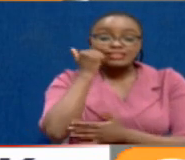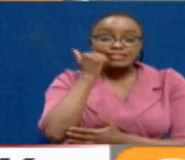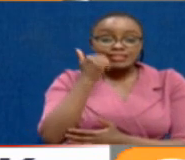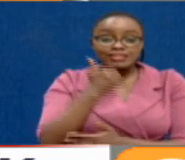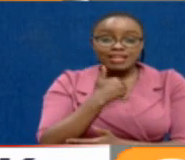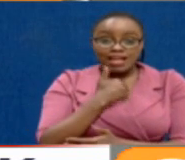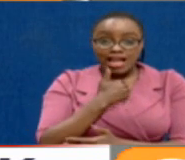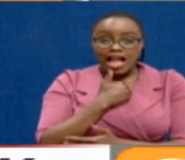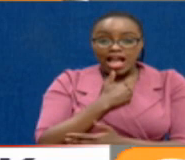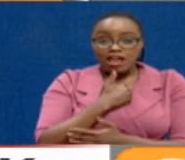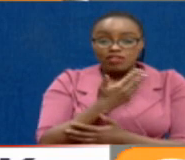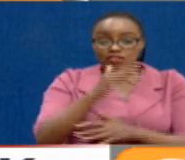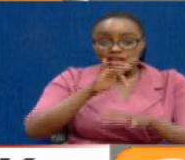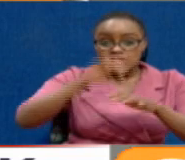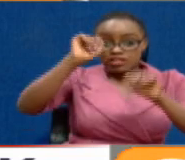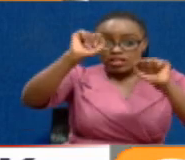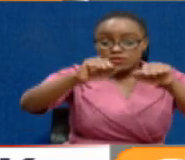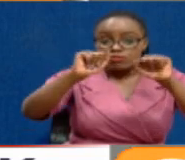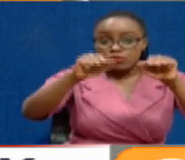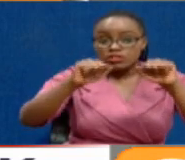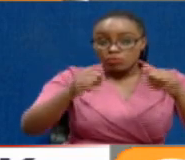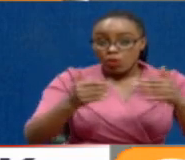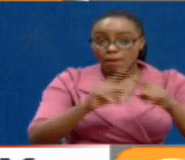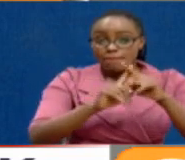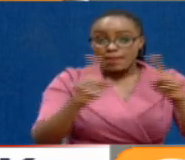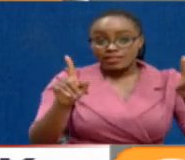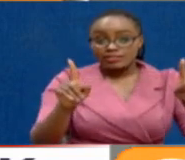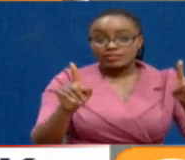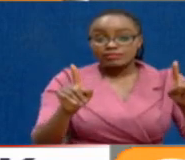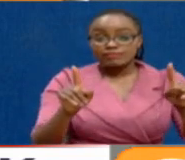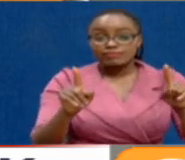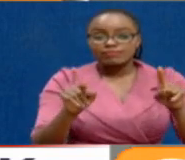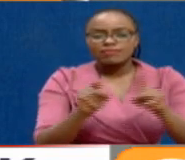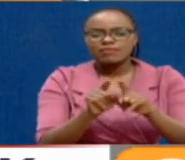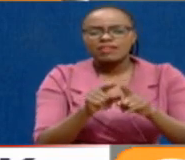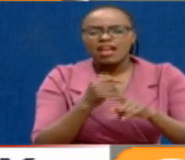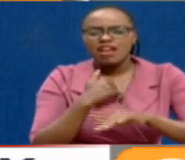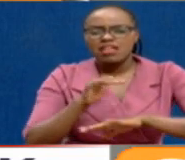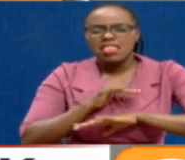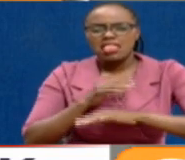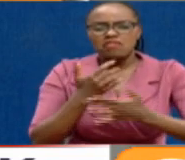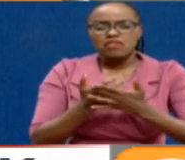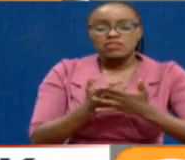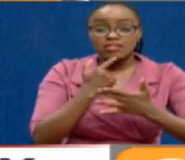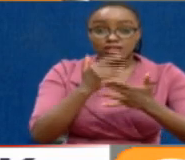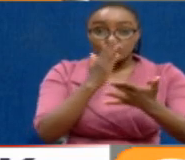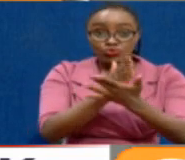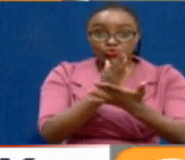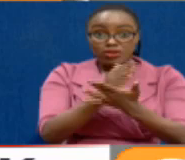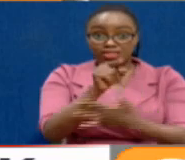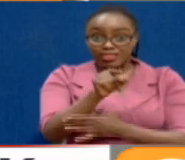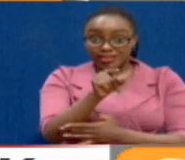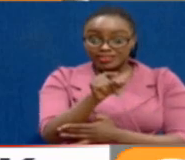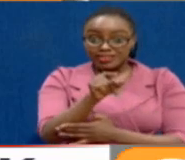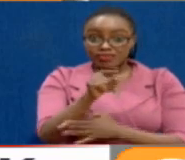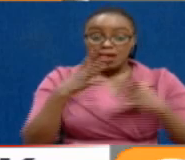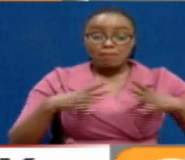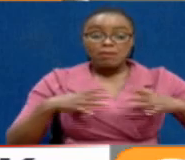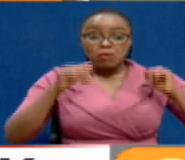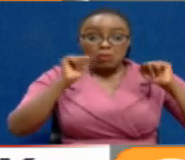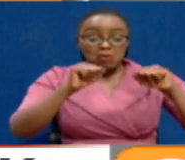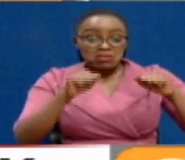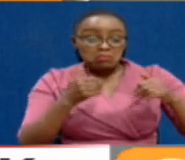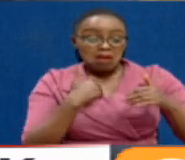at a risk of getting infected much more easily. Okay. But we don't have enough evidence to say for sure that this group of people is